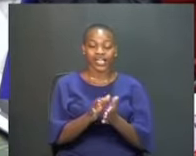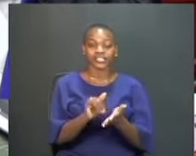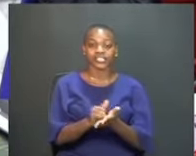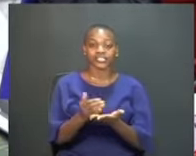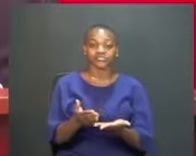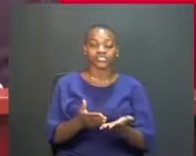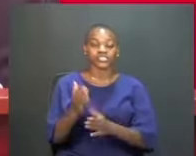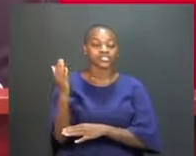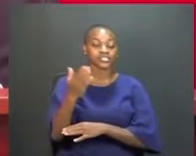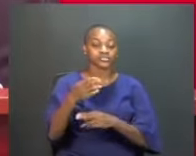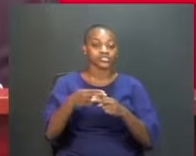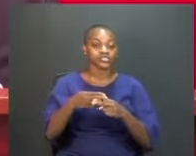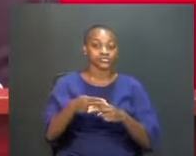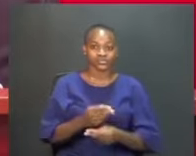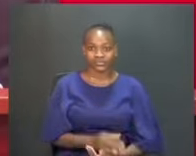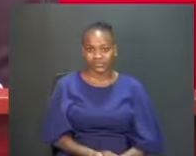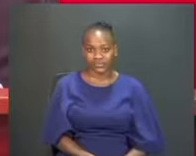statement.